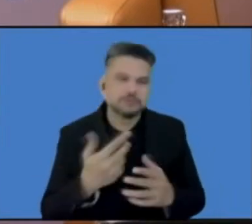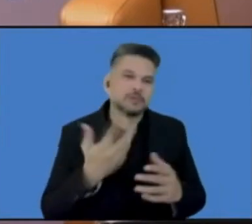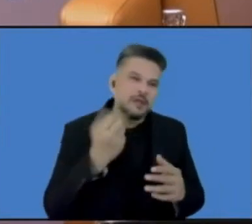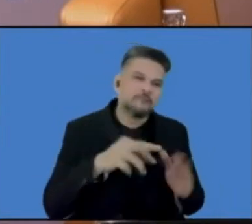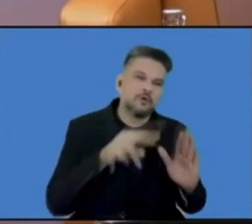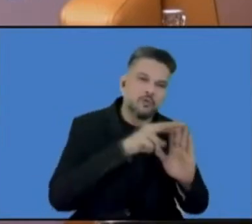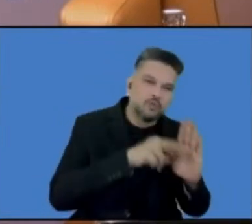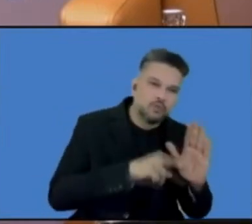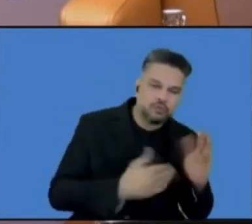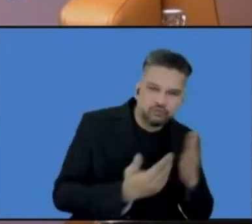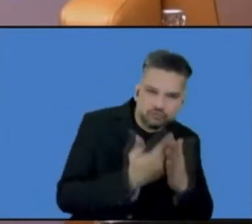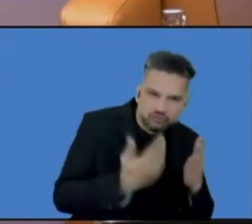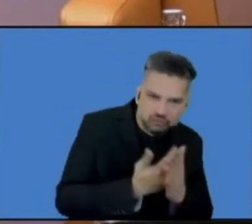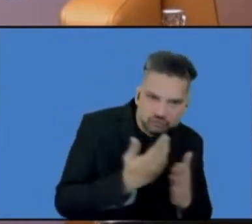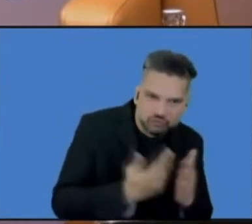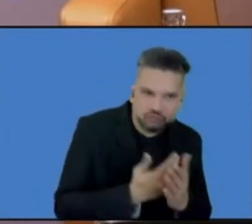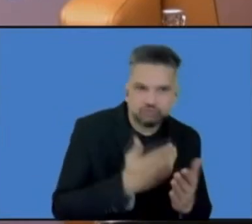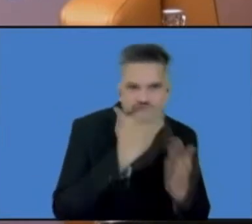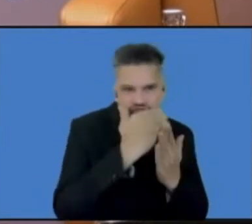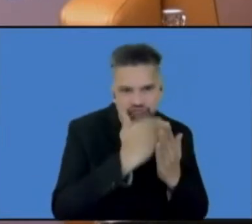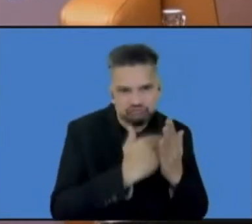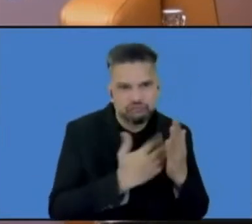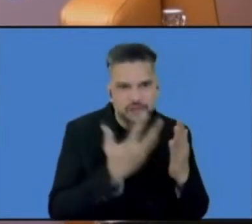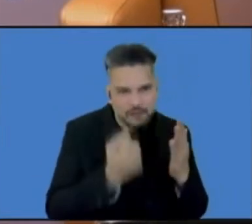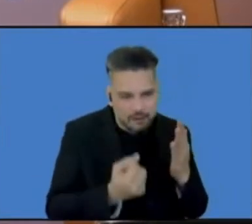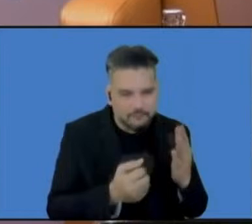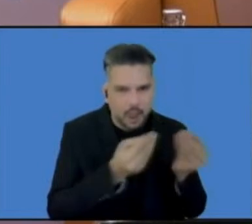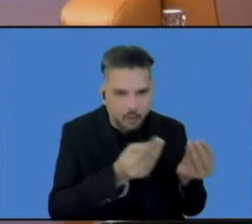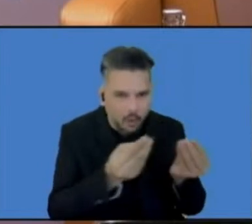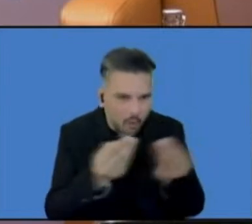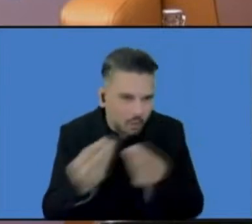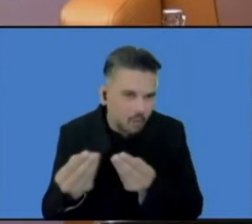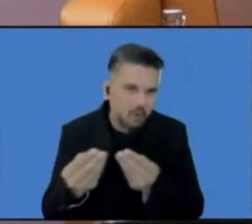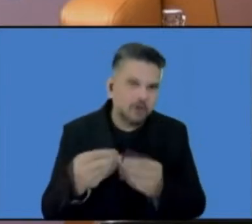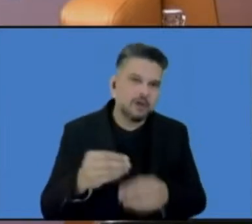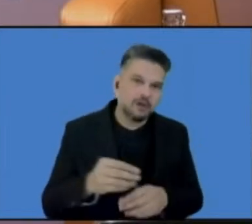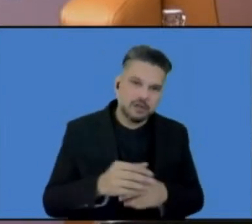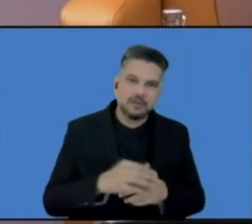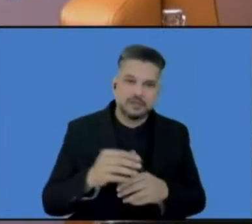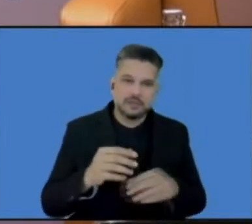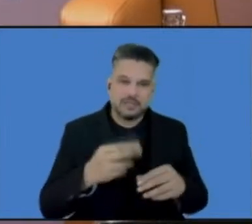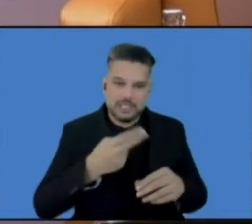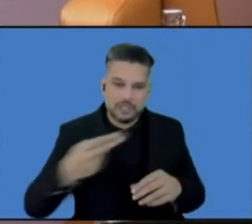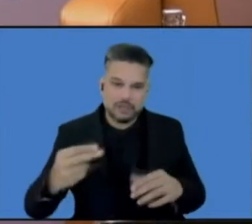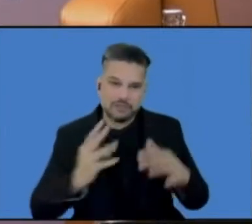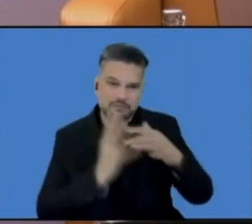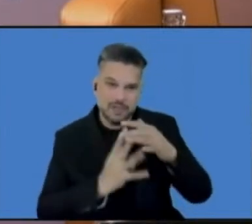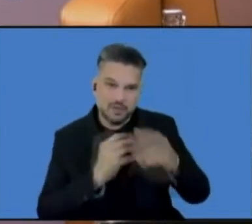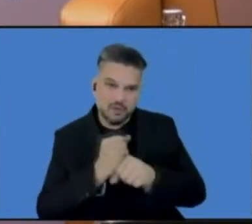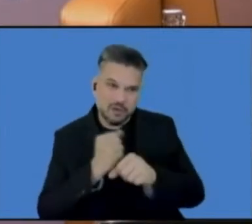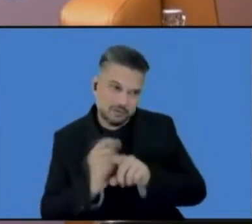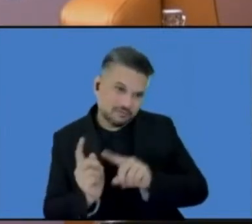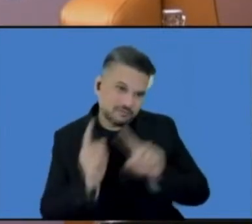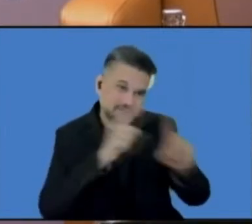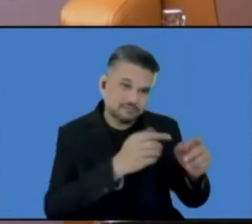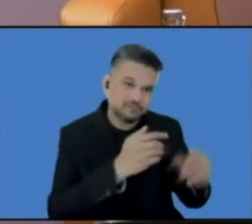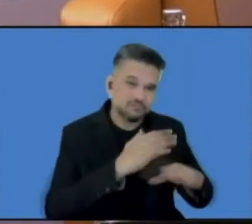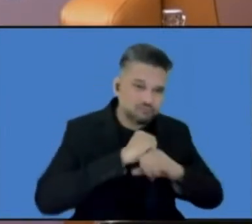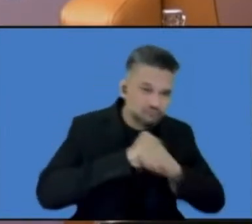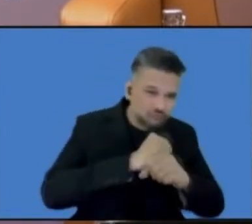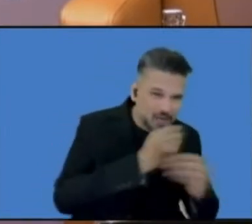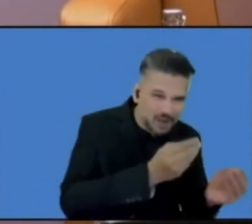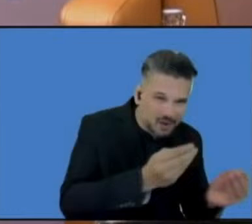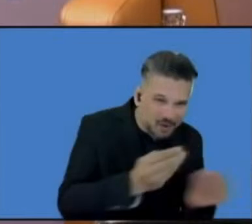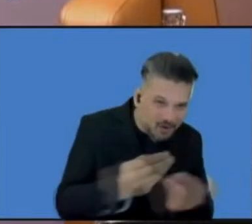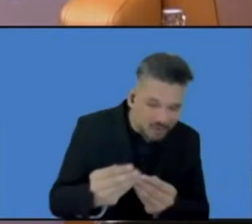regulations, regarding the protection of Indonesian migrant workers, on the implementation of the protection of